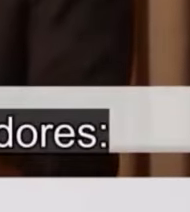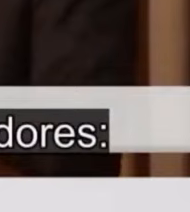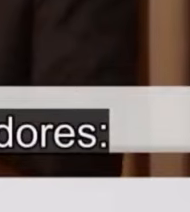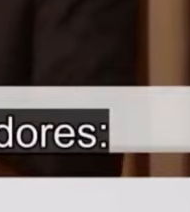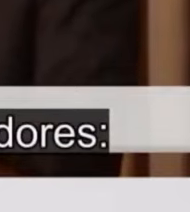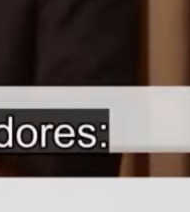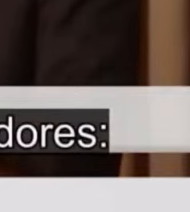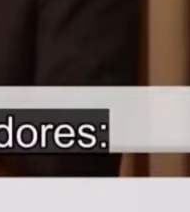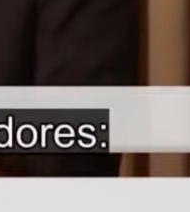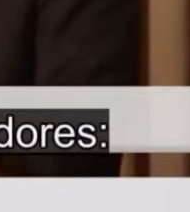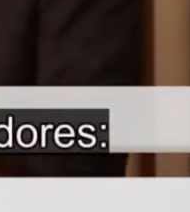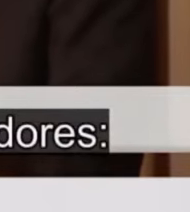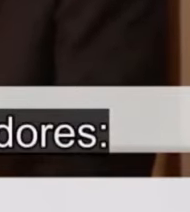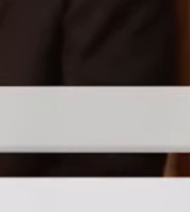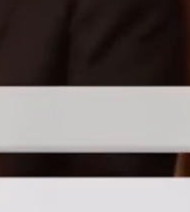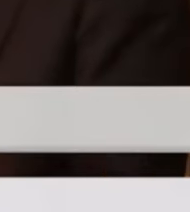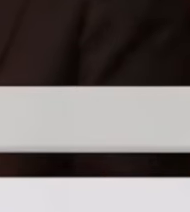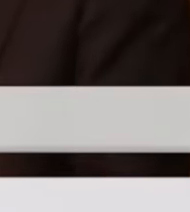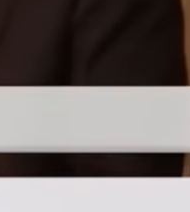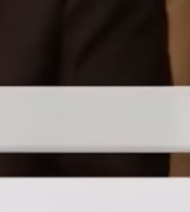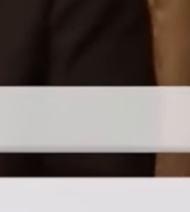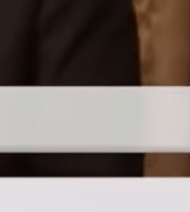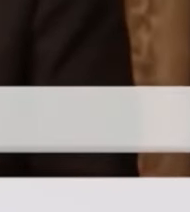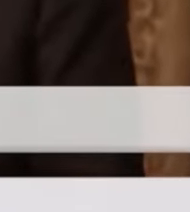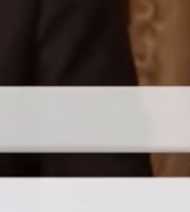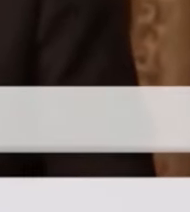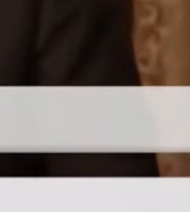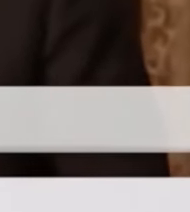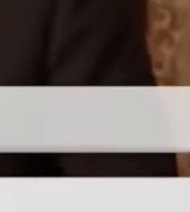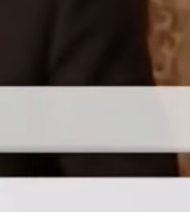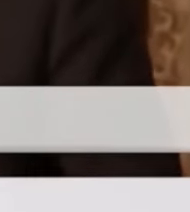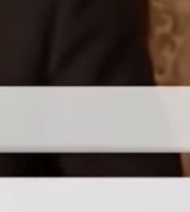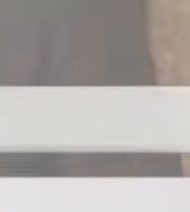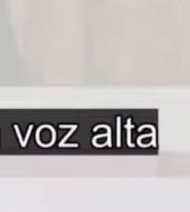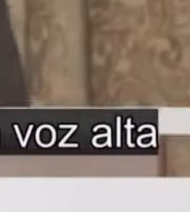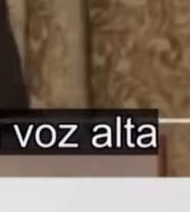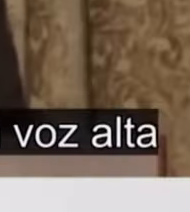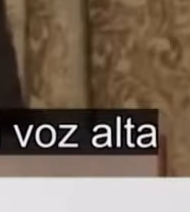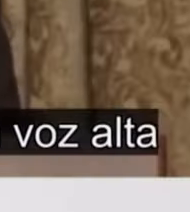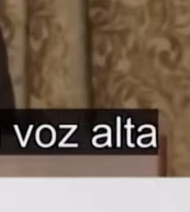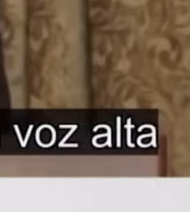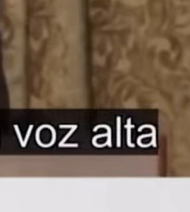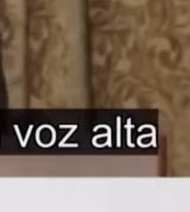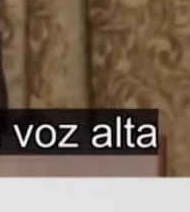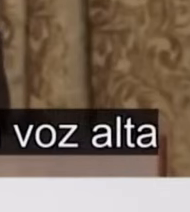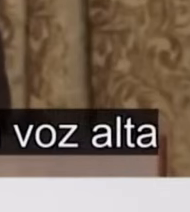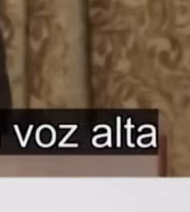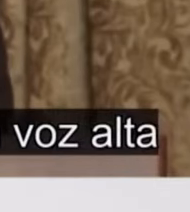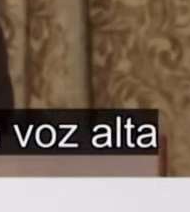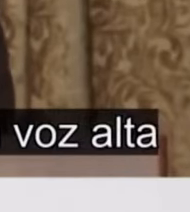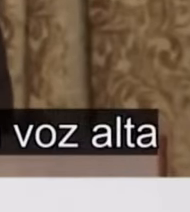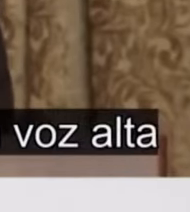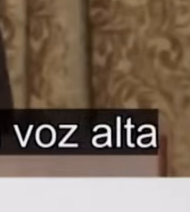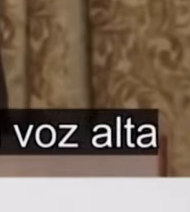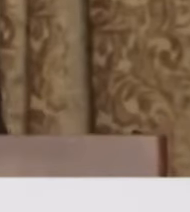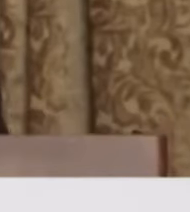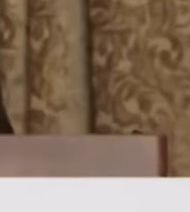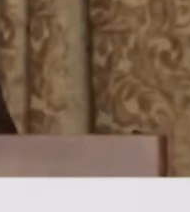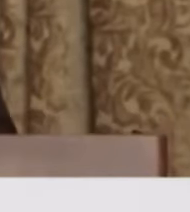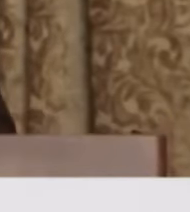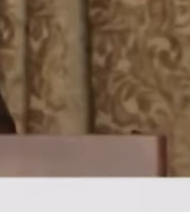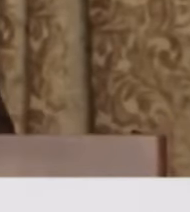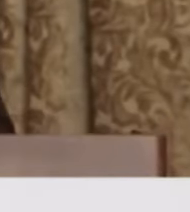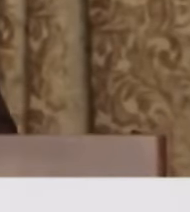we don't throw dictators' lifelines. We will take them away. Today, we proudly proclaim for all to